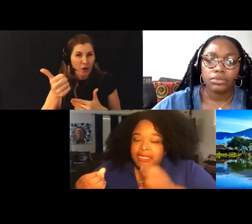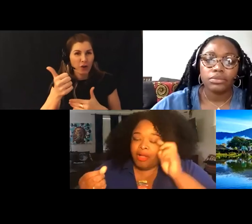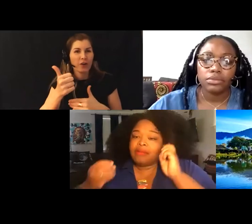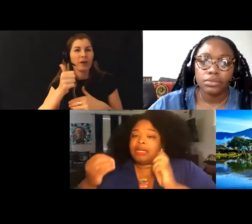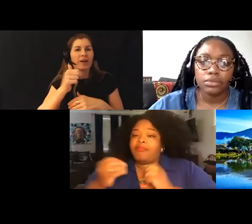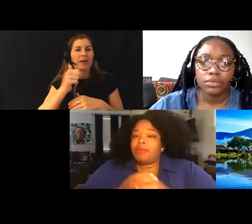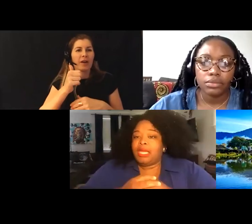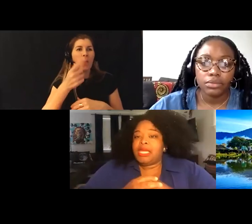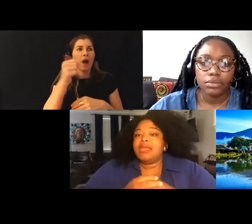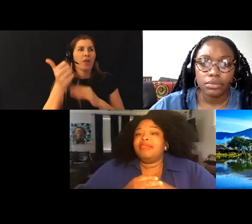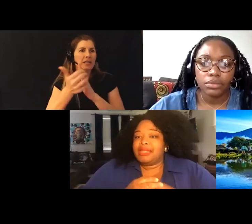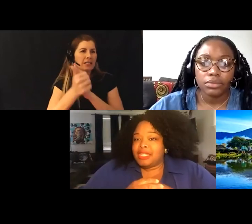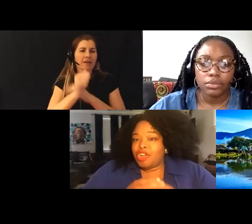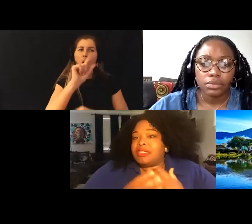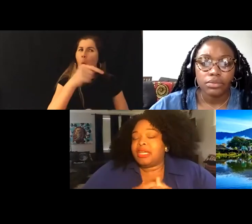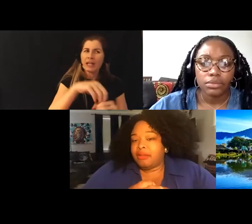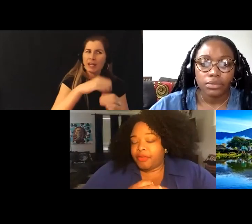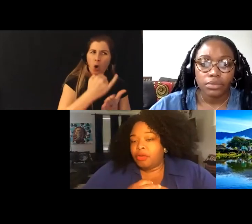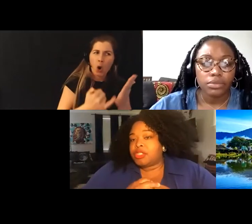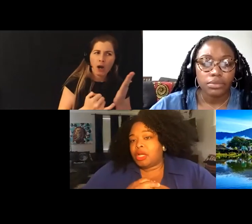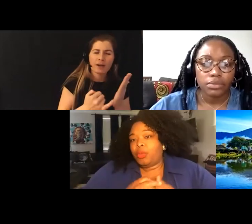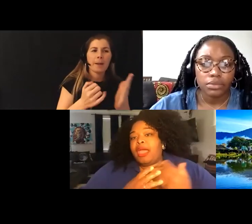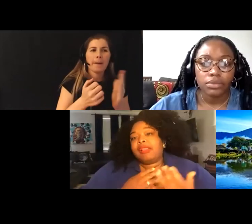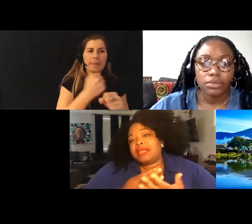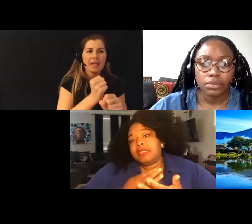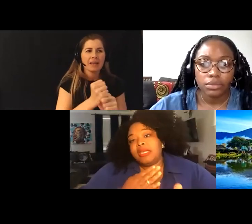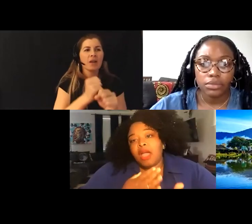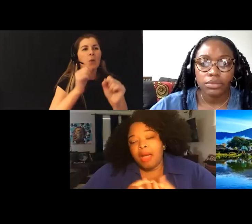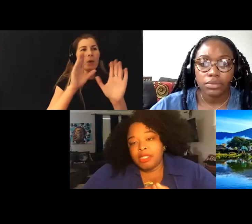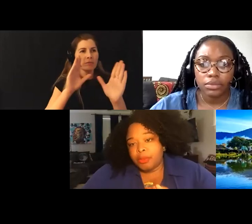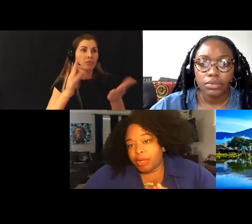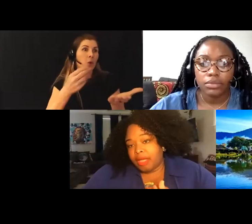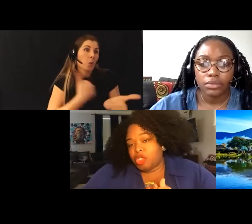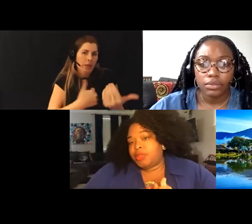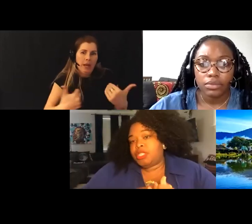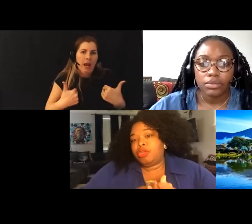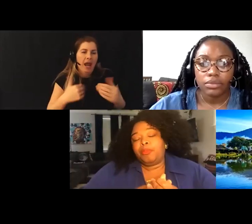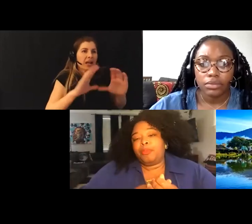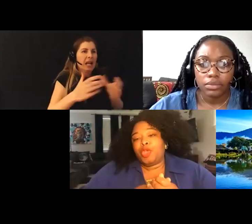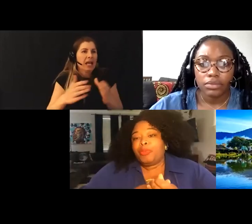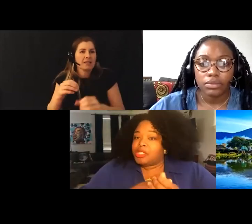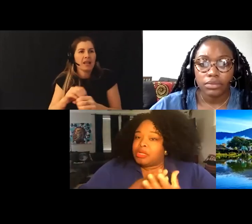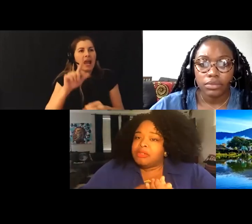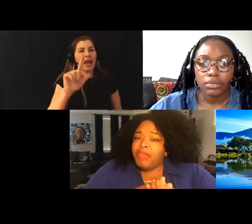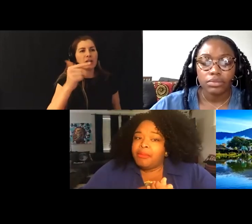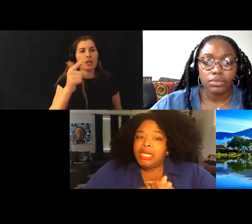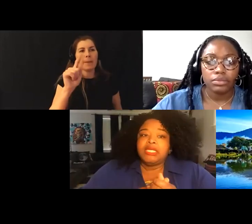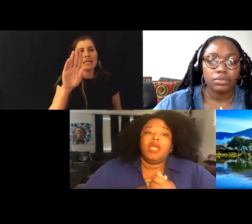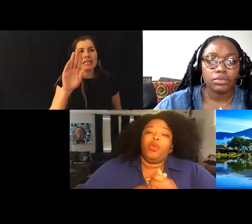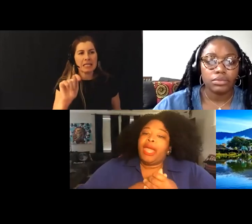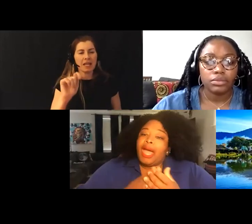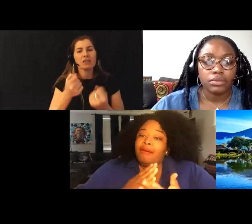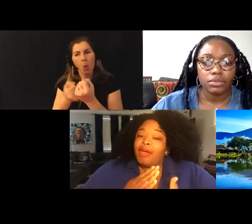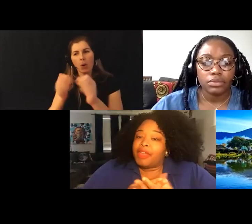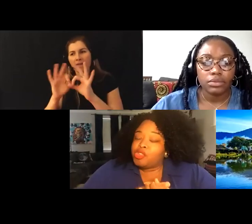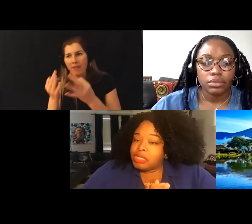isolated skill outside of art making that teaching artists can focus on. We have classes in supporting LGBTQ plus students and families.